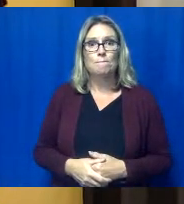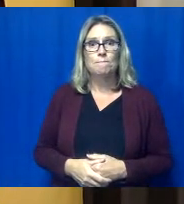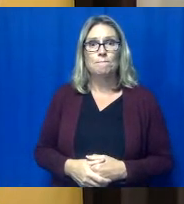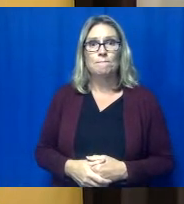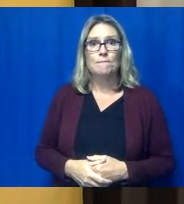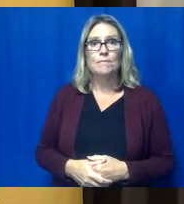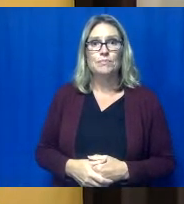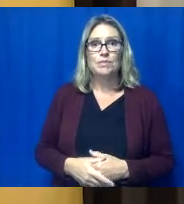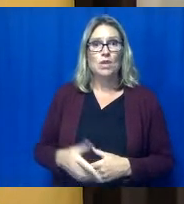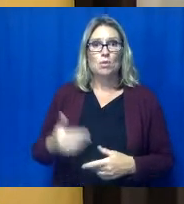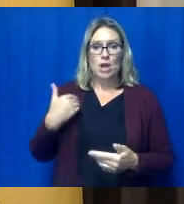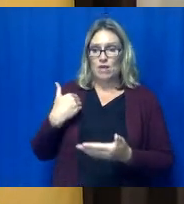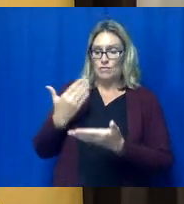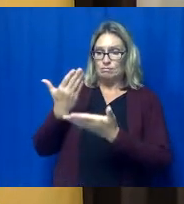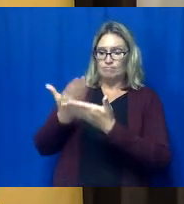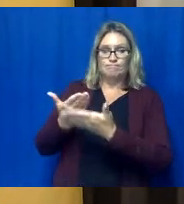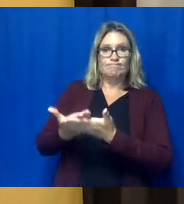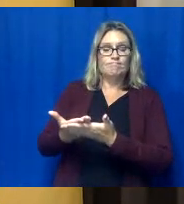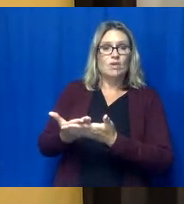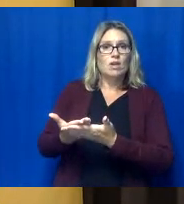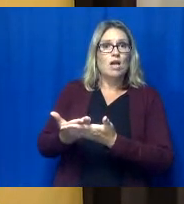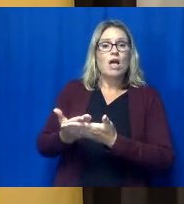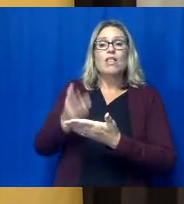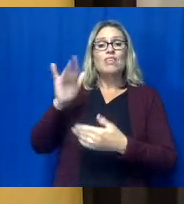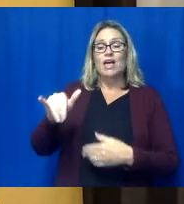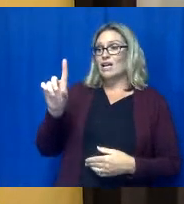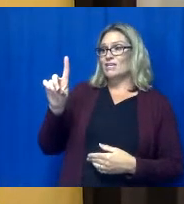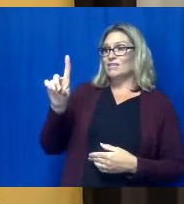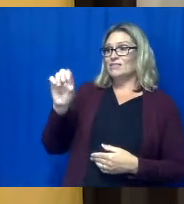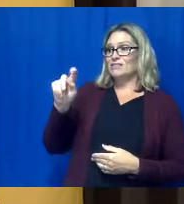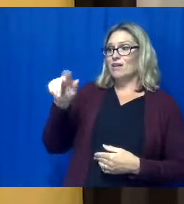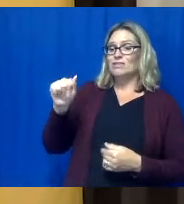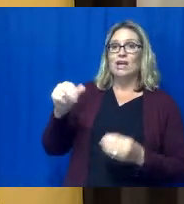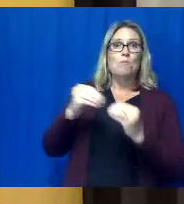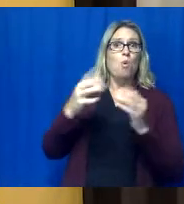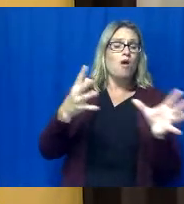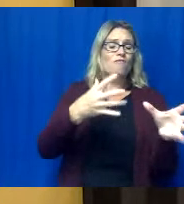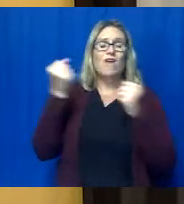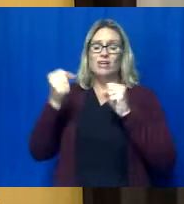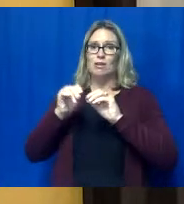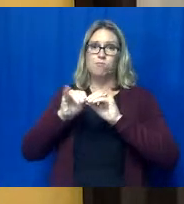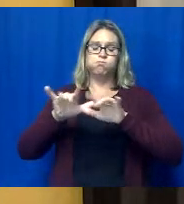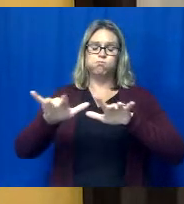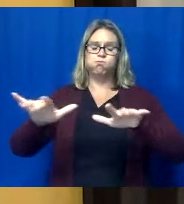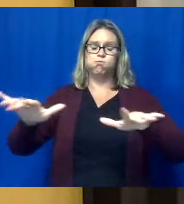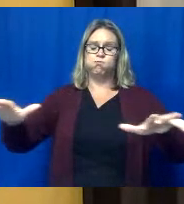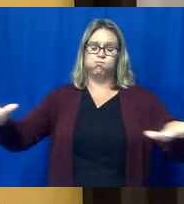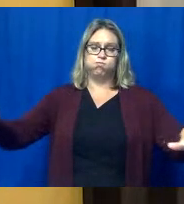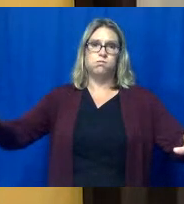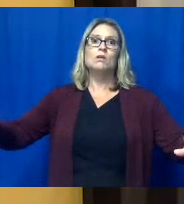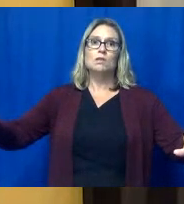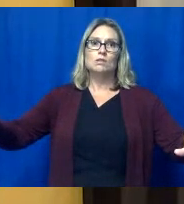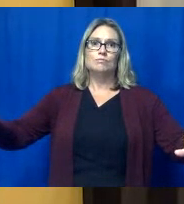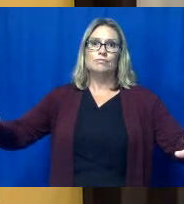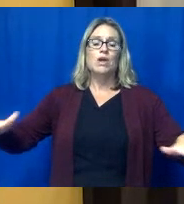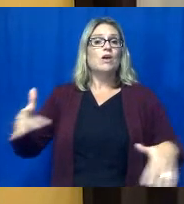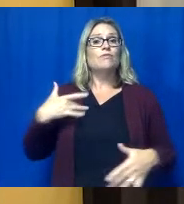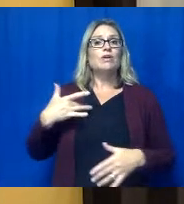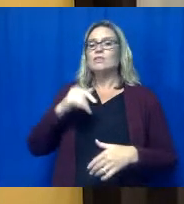evidence of this rapid increase in Delta virus in the province, would all agree that was not the right decision to